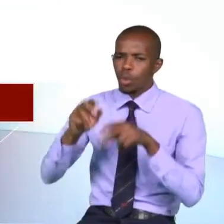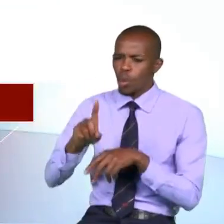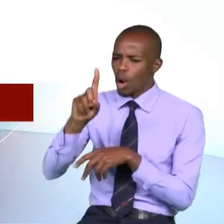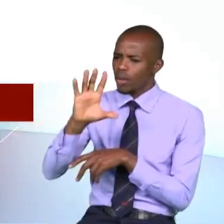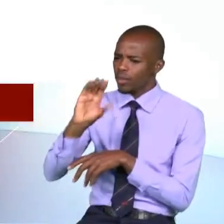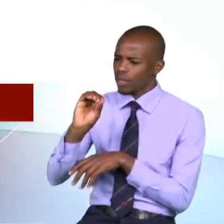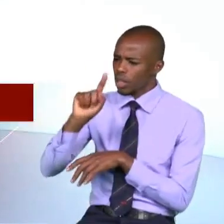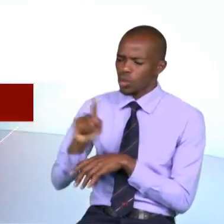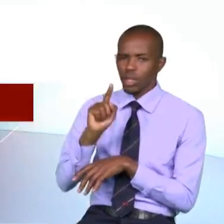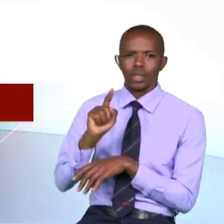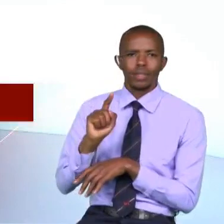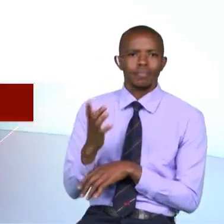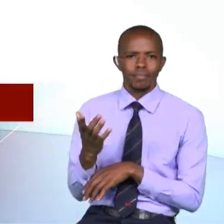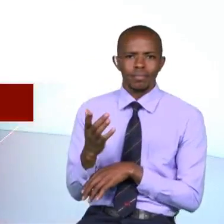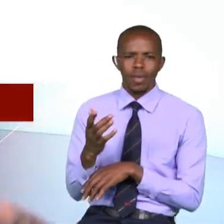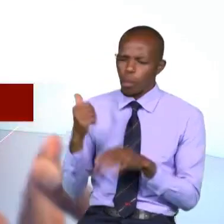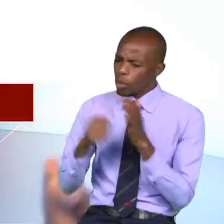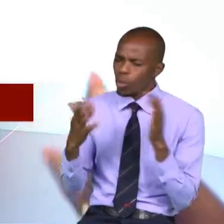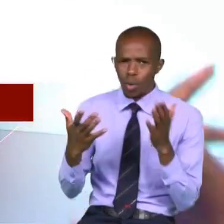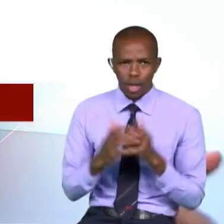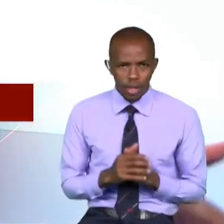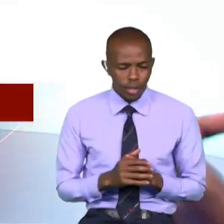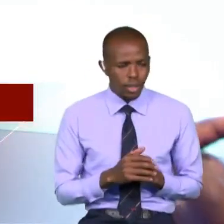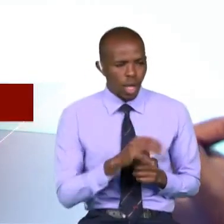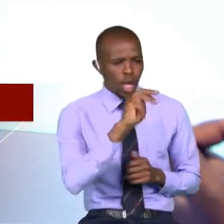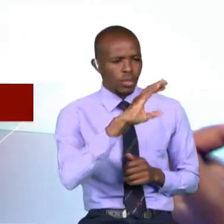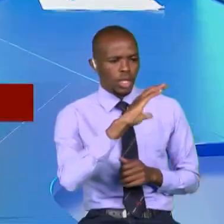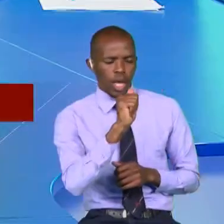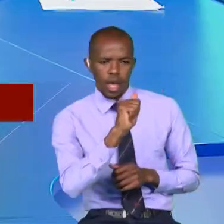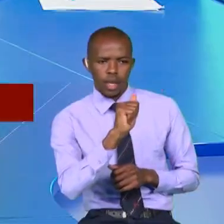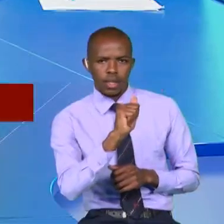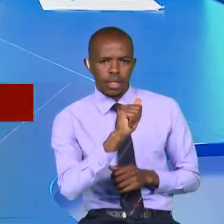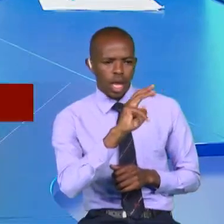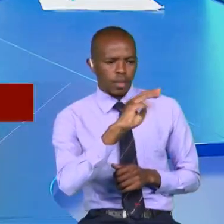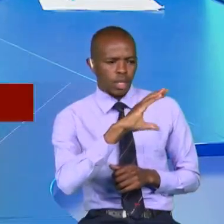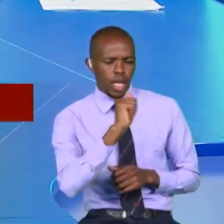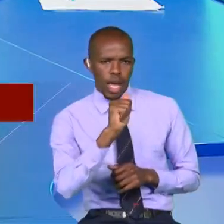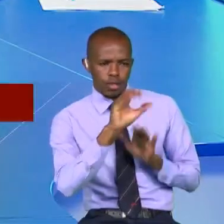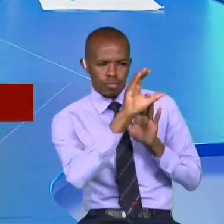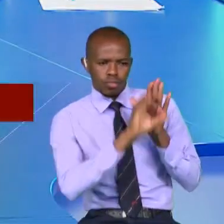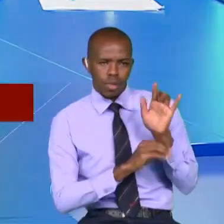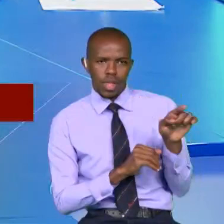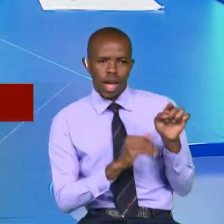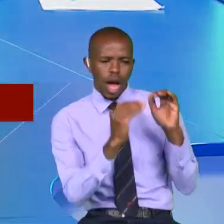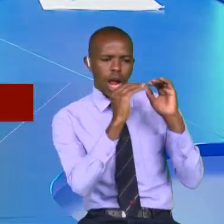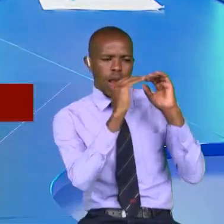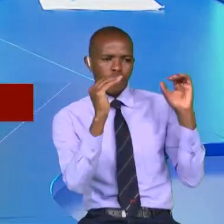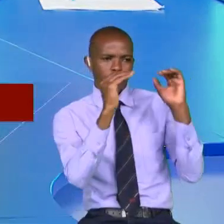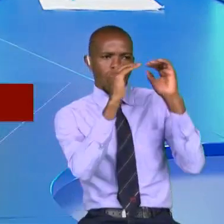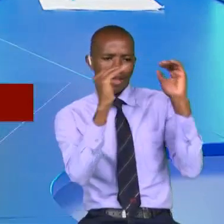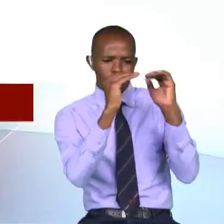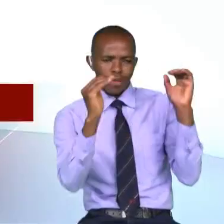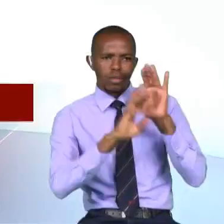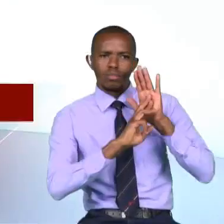150,000. What is wrong with that? We have an NCA. How many MCAs in a constituency? These people have levels. You know, levels